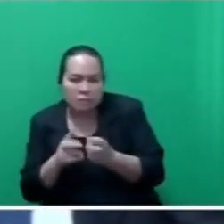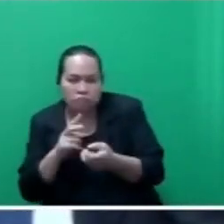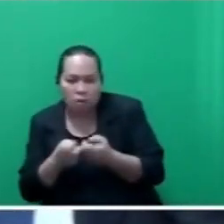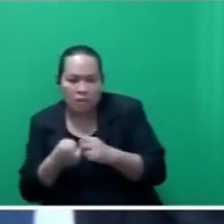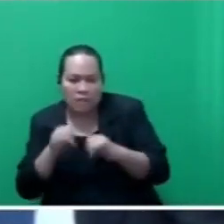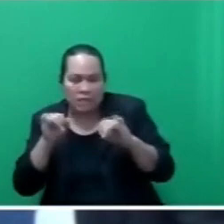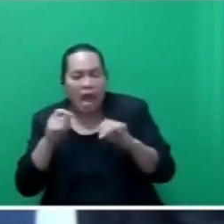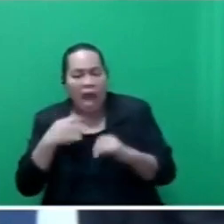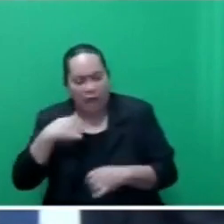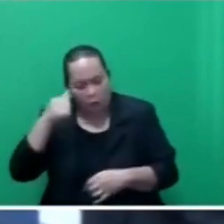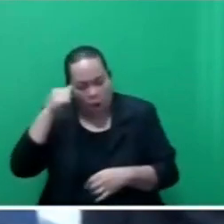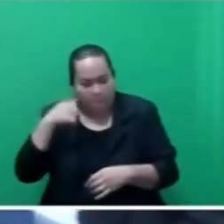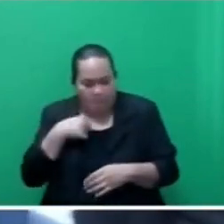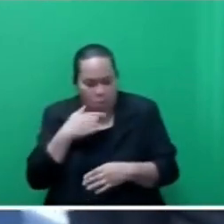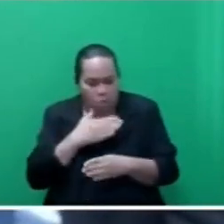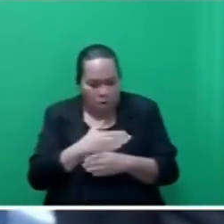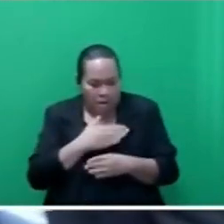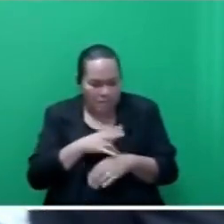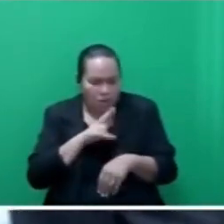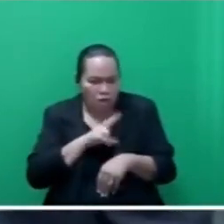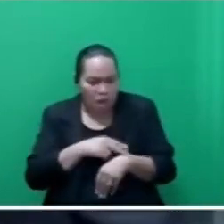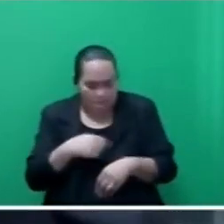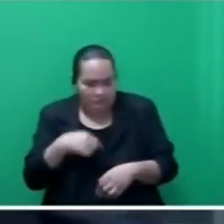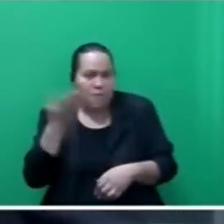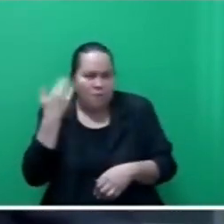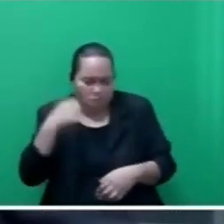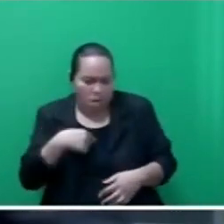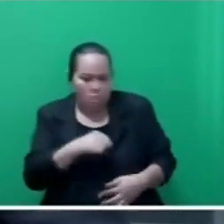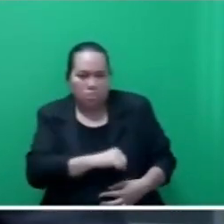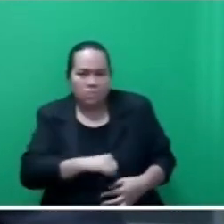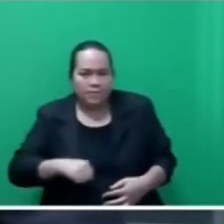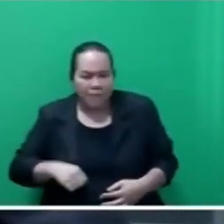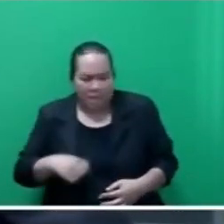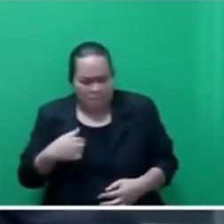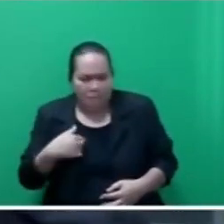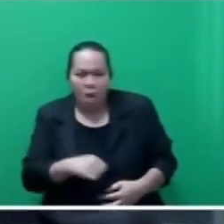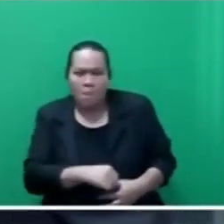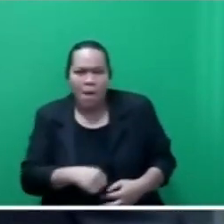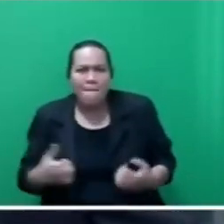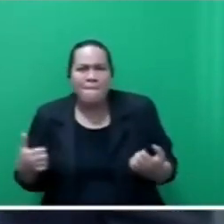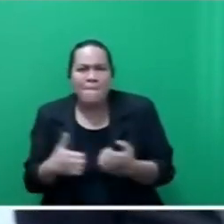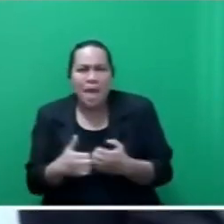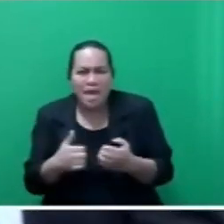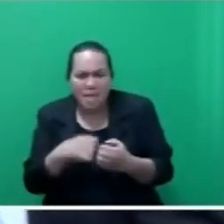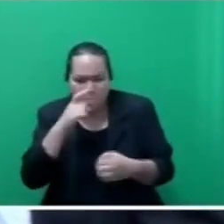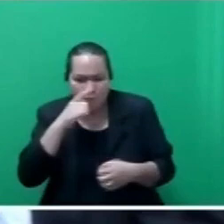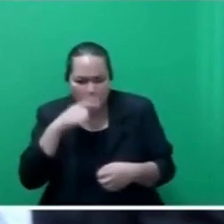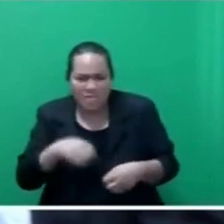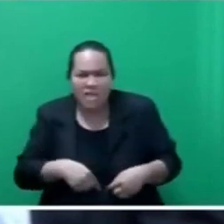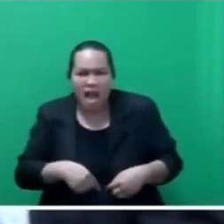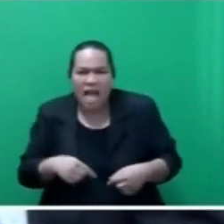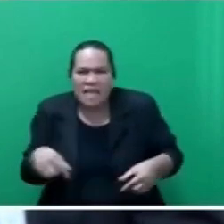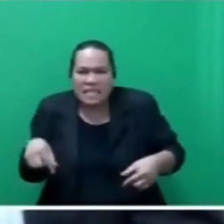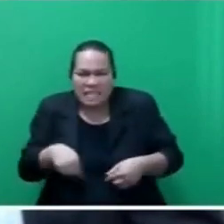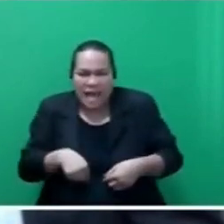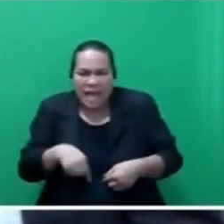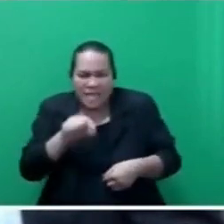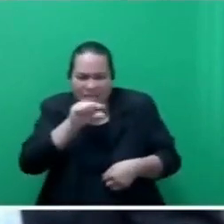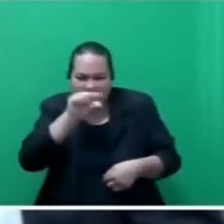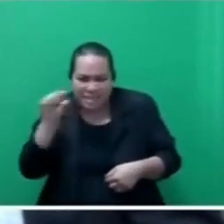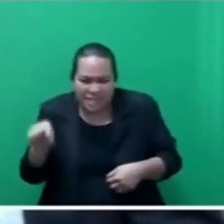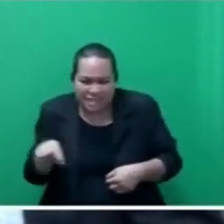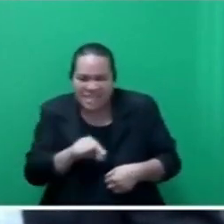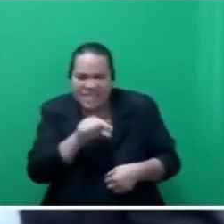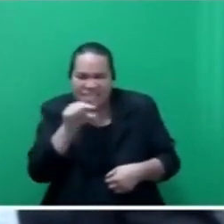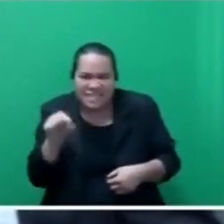this because as I worked as a doctor and as a surgeon, I've operated on many people who have ruptured their intestines, ruptured it because of